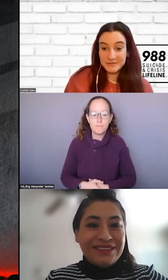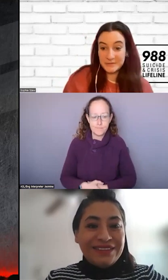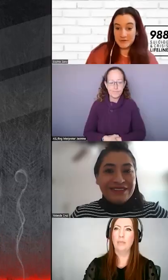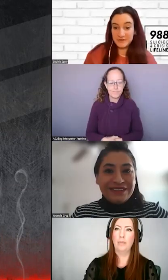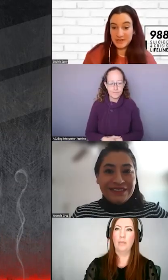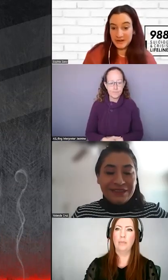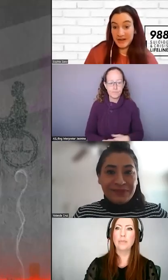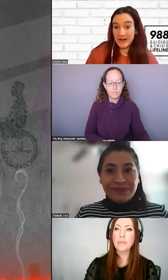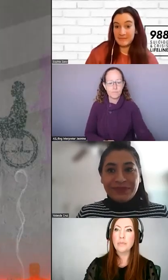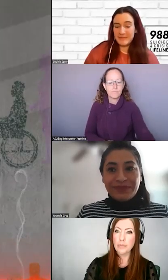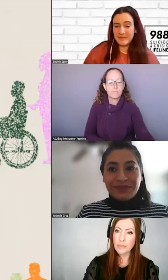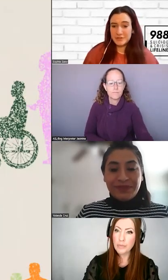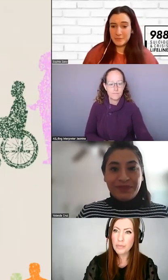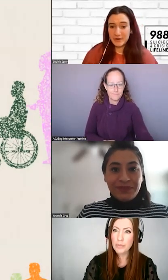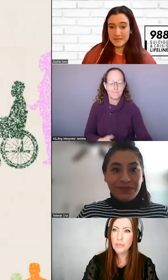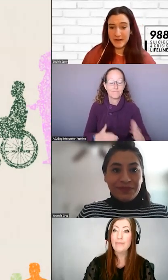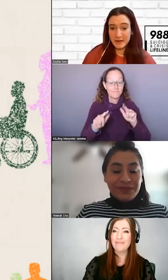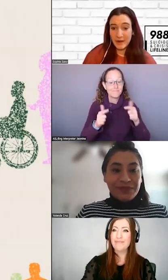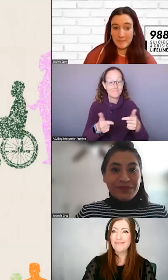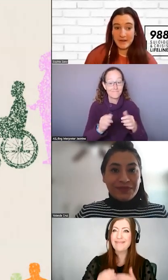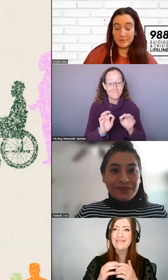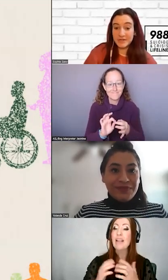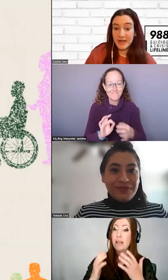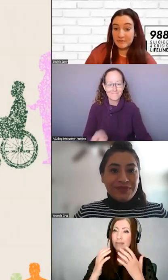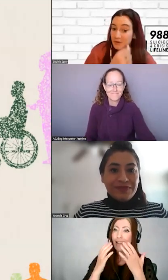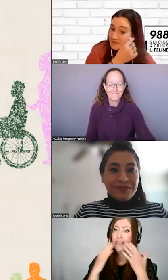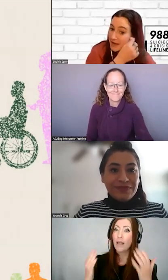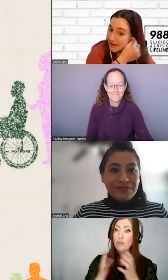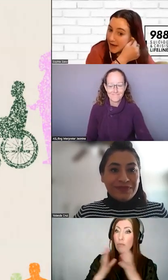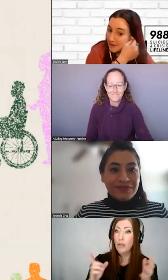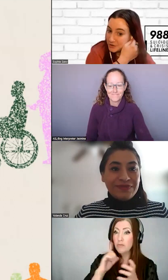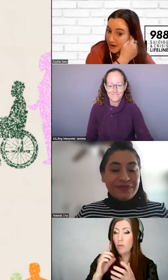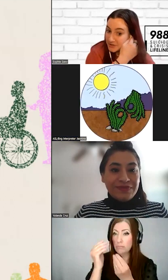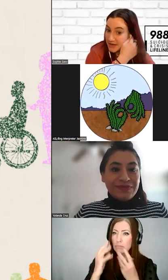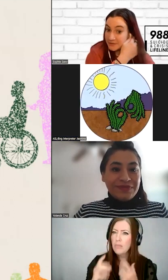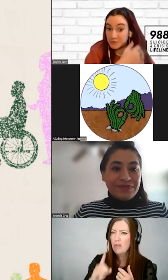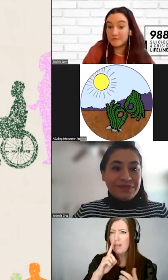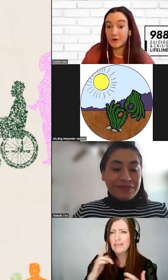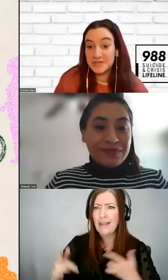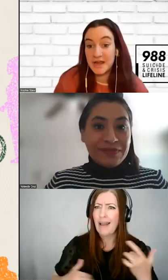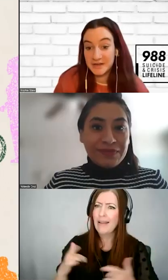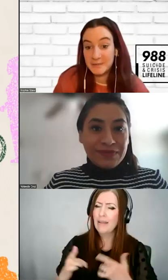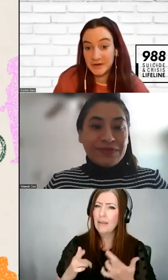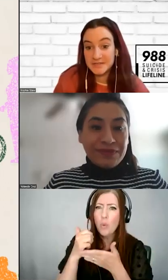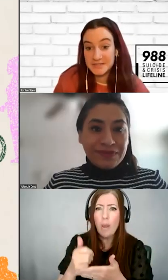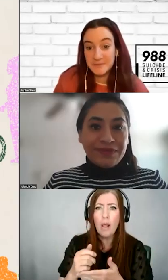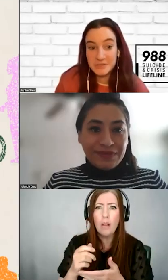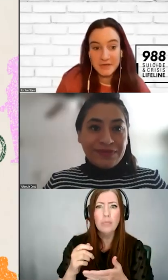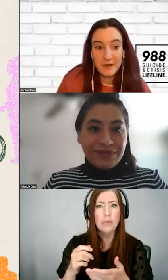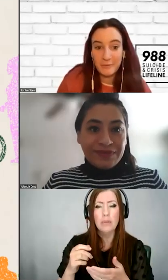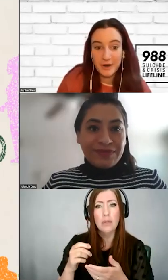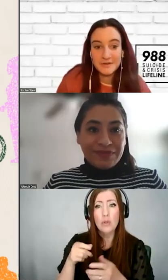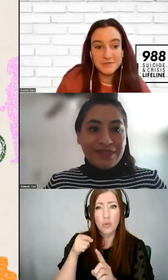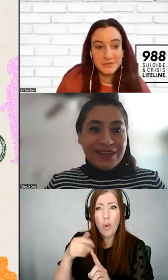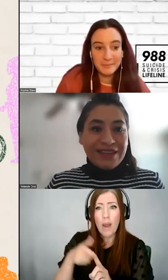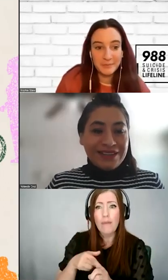Thank you so much for sharing. And that's super exciting about being able to kind of close that gap and directly get those with firsthand experiences to be doing